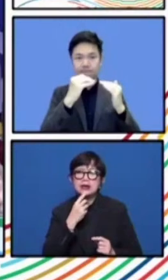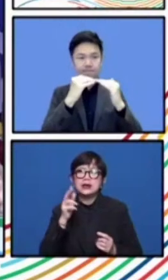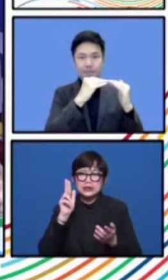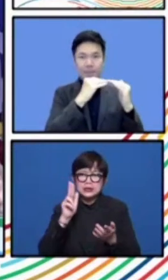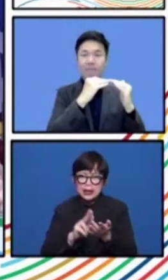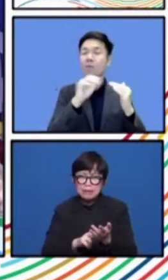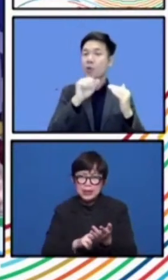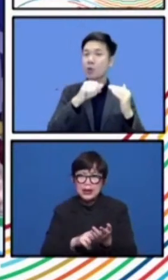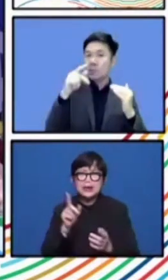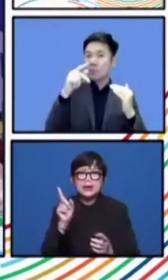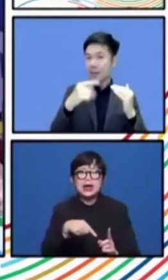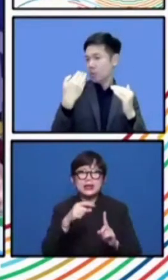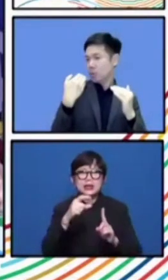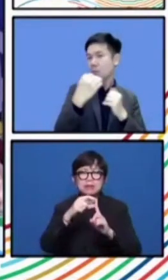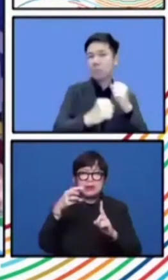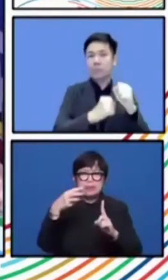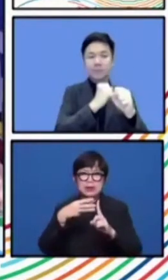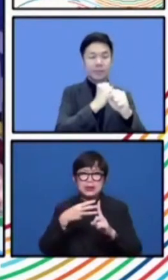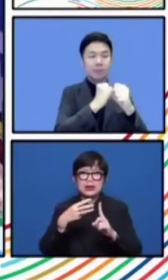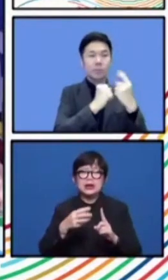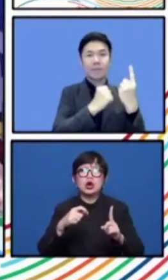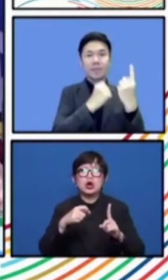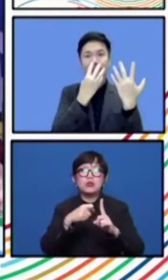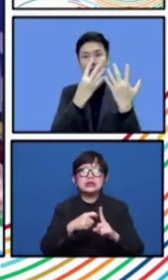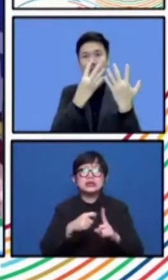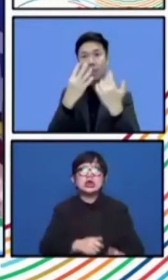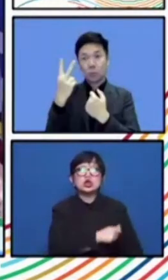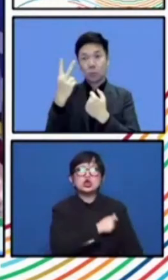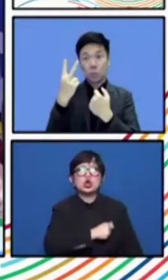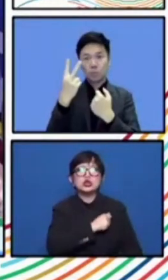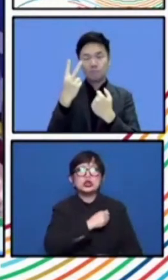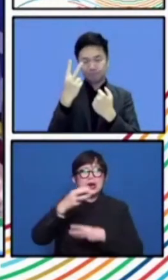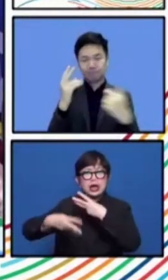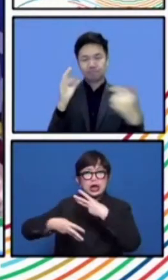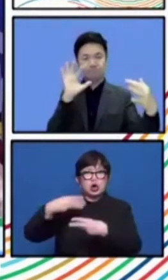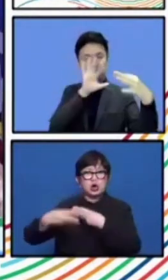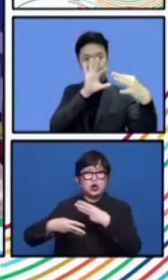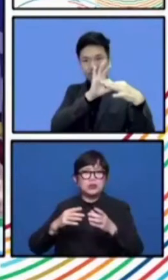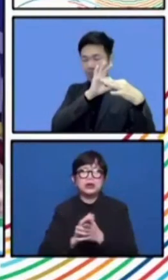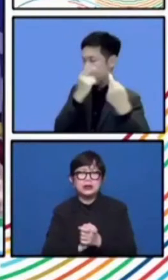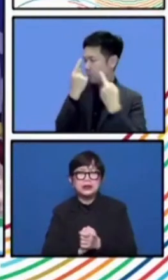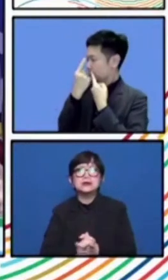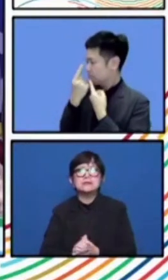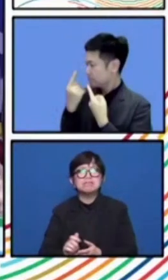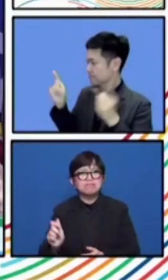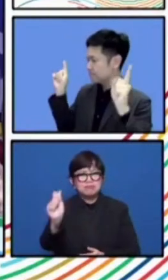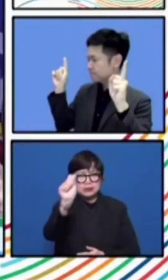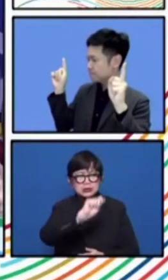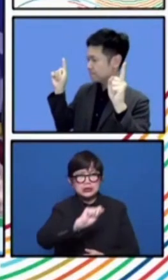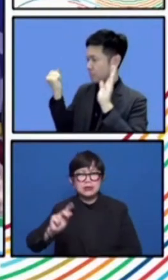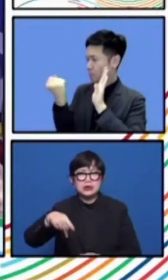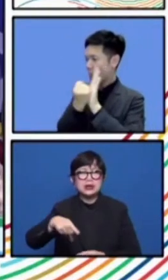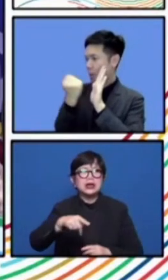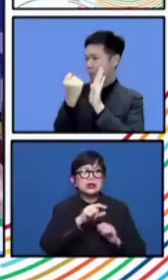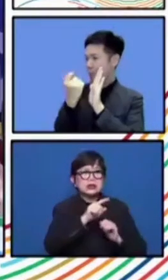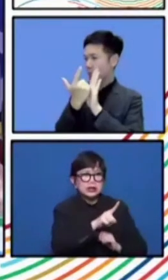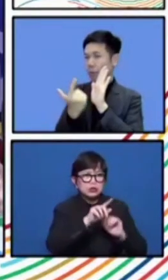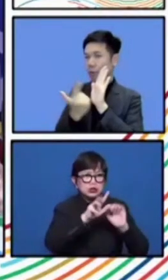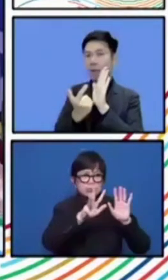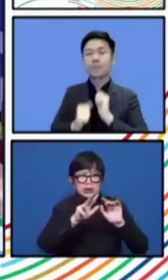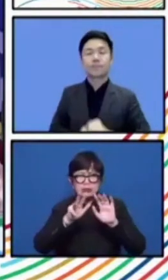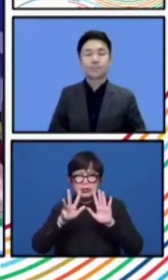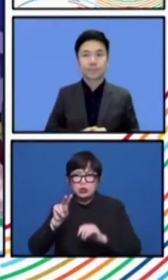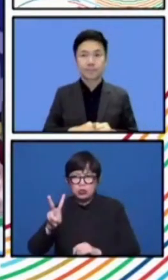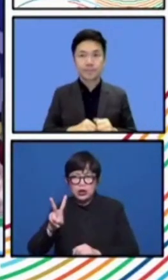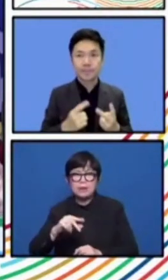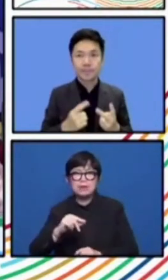1992. after that just after that the Indian government has enacted the